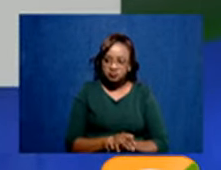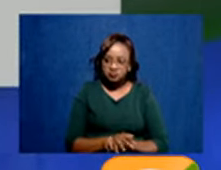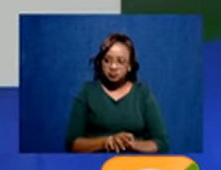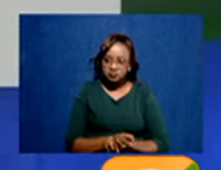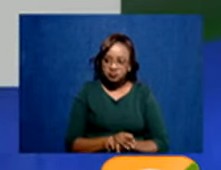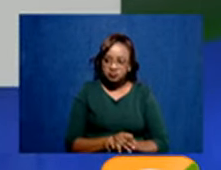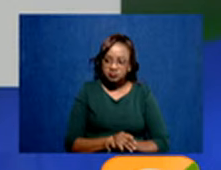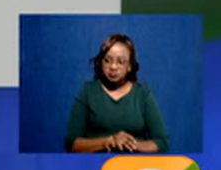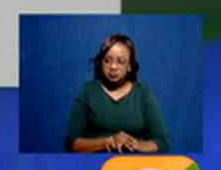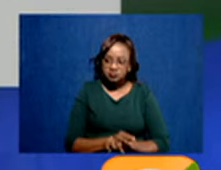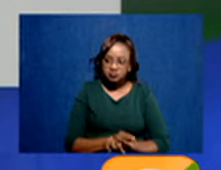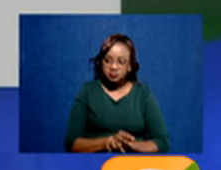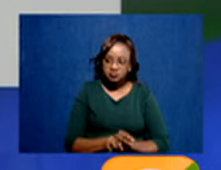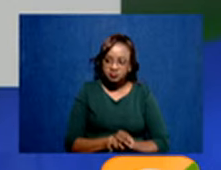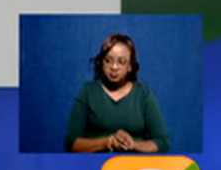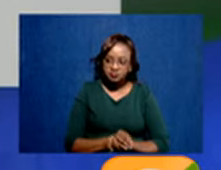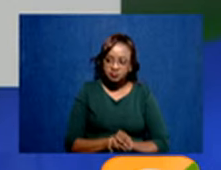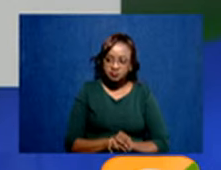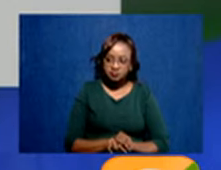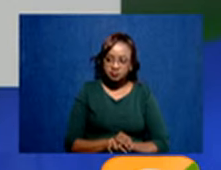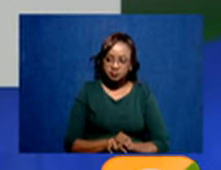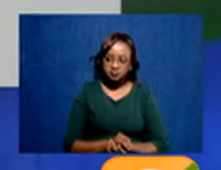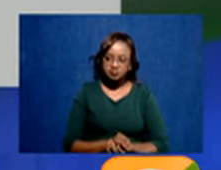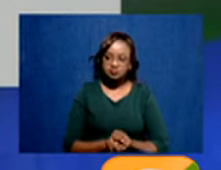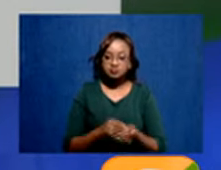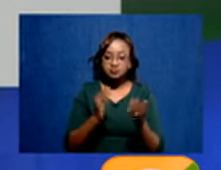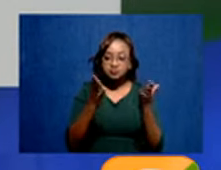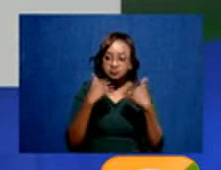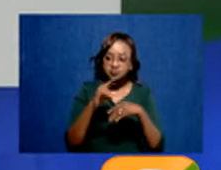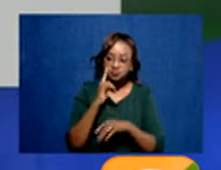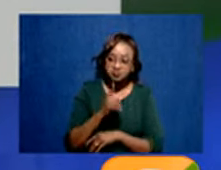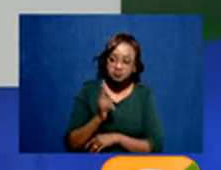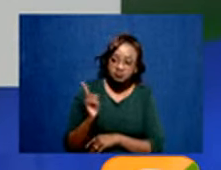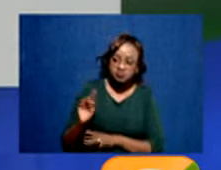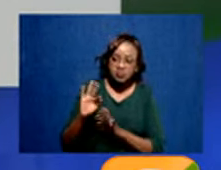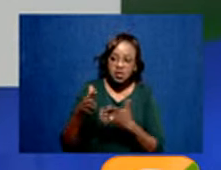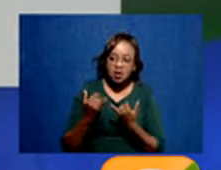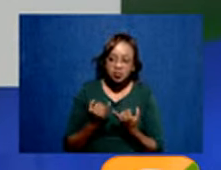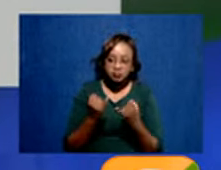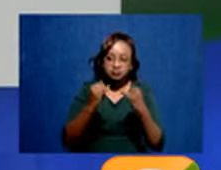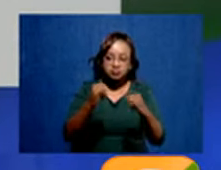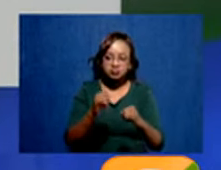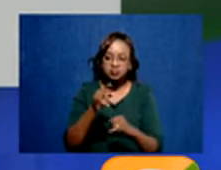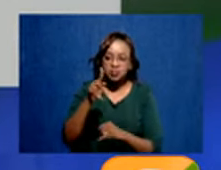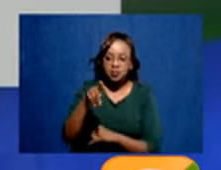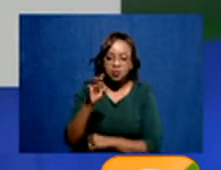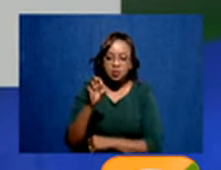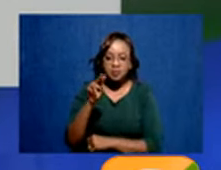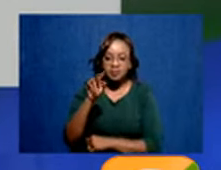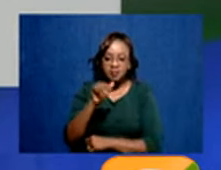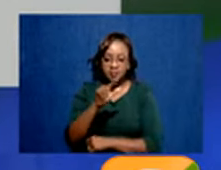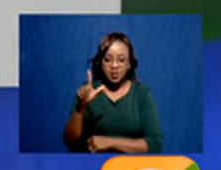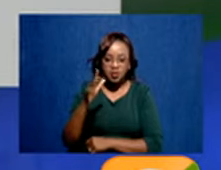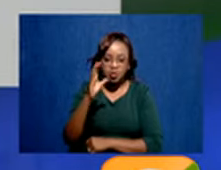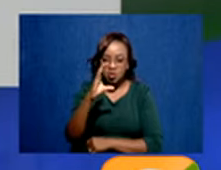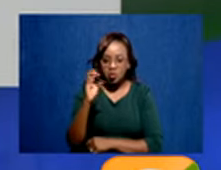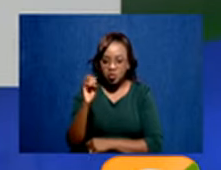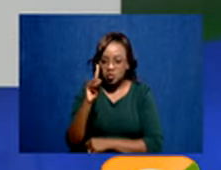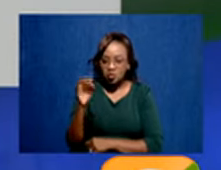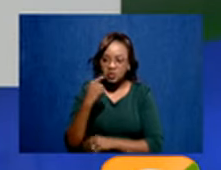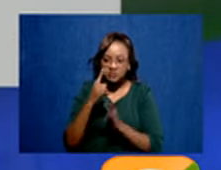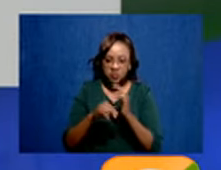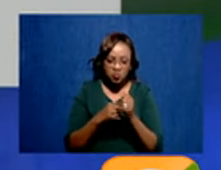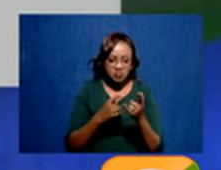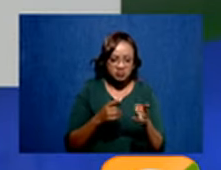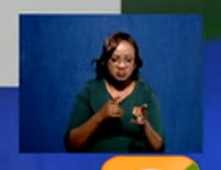on LGBTQ matters, as well as the enforcement of the provisions of the Penal Code that prohibit homosexual